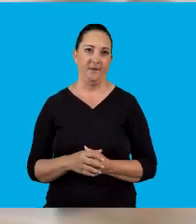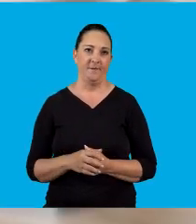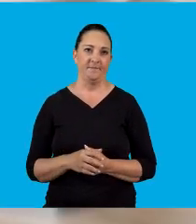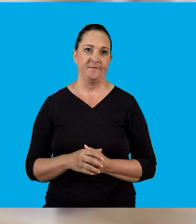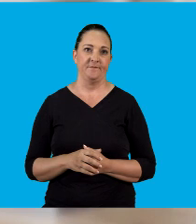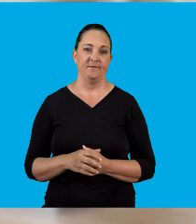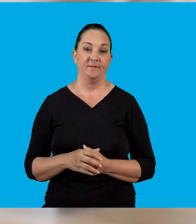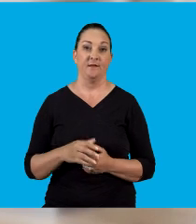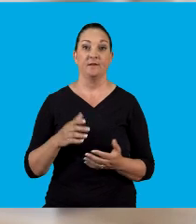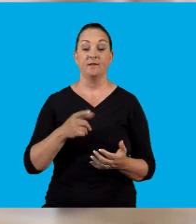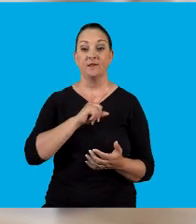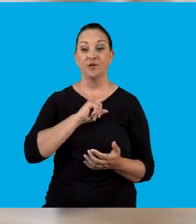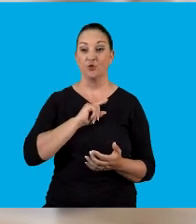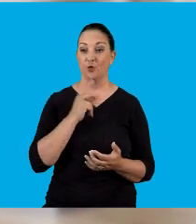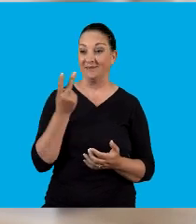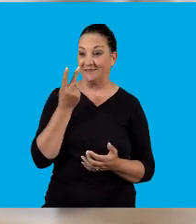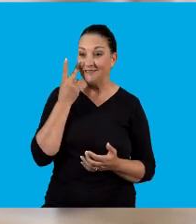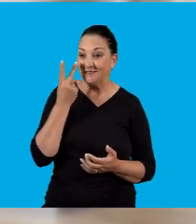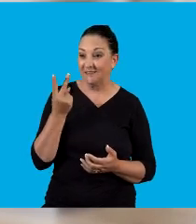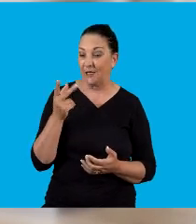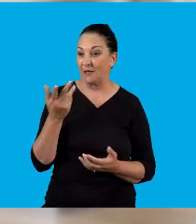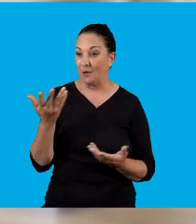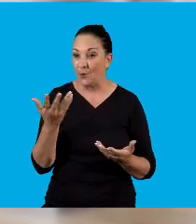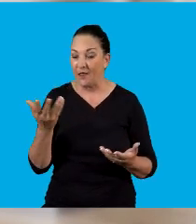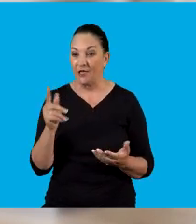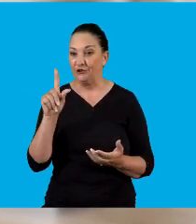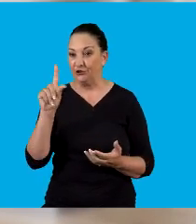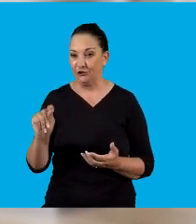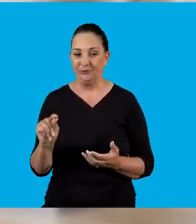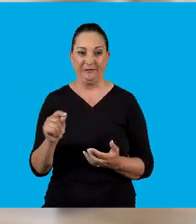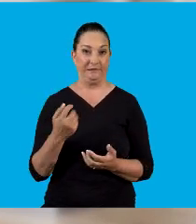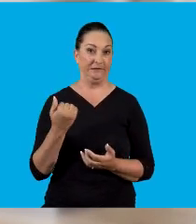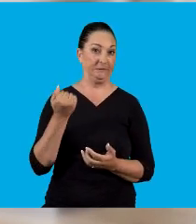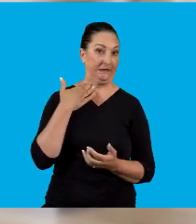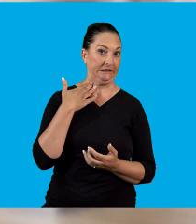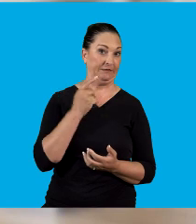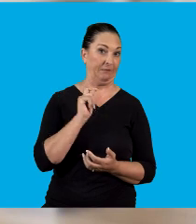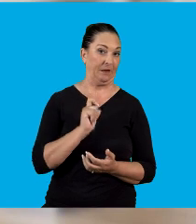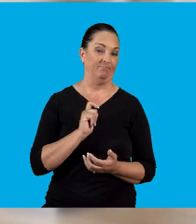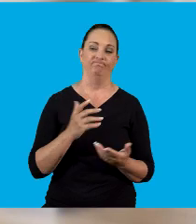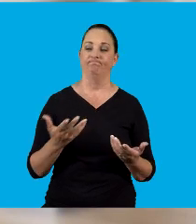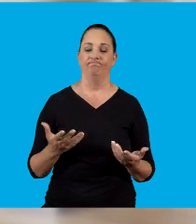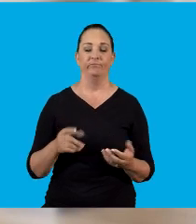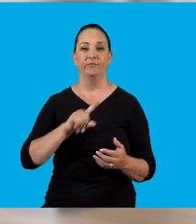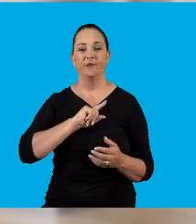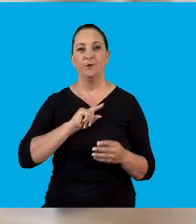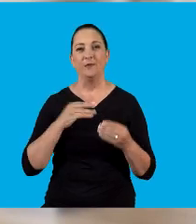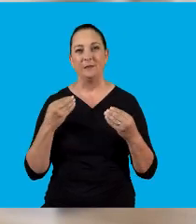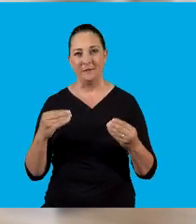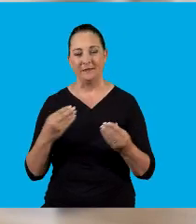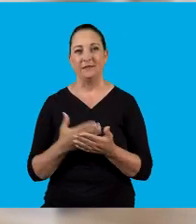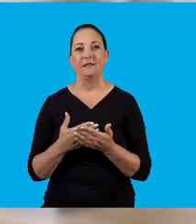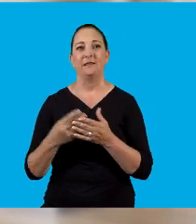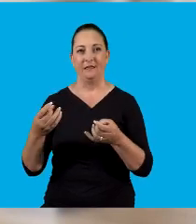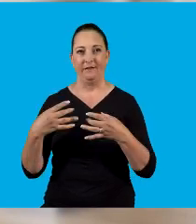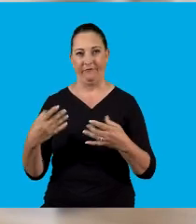now they decide or they choose to buy cheaper products rather than buying those expensive ones. So it affects us as businesses, more